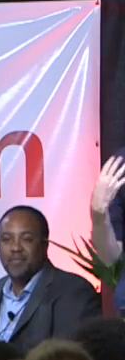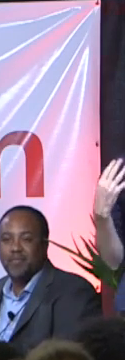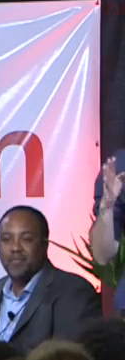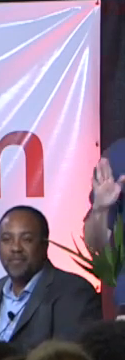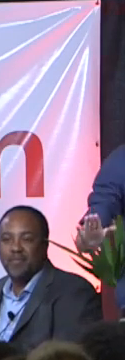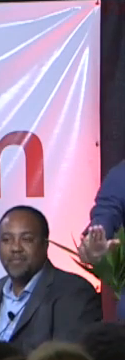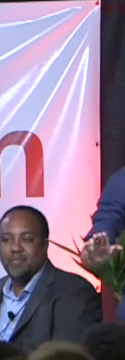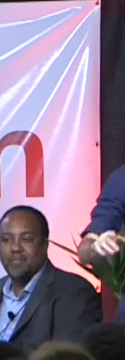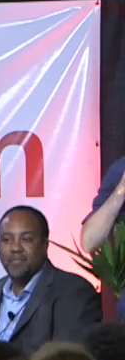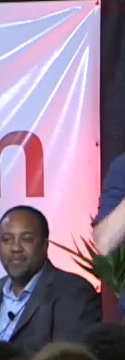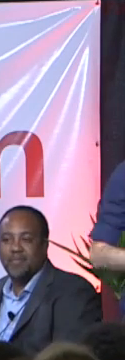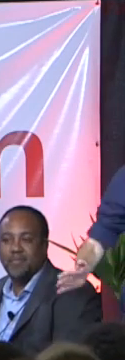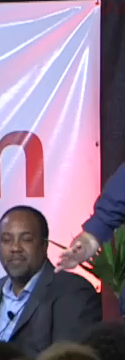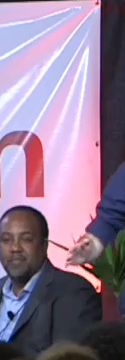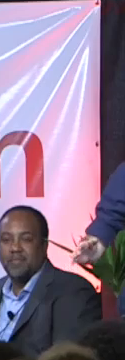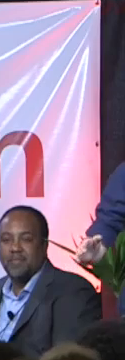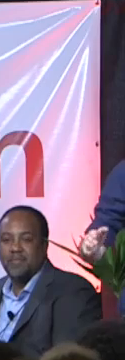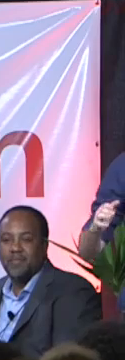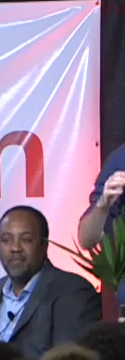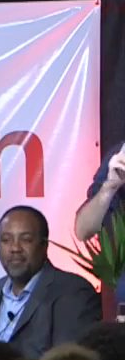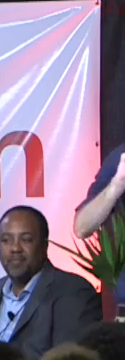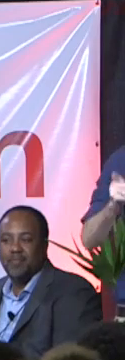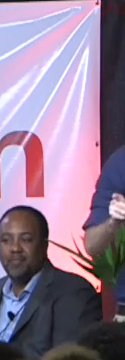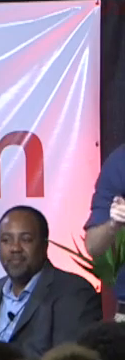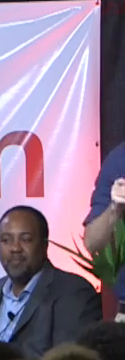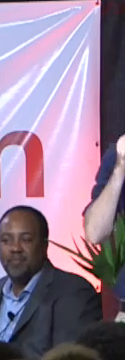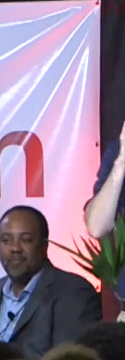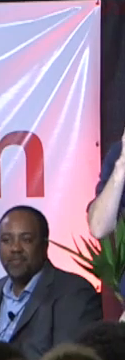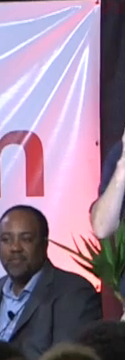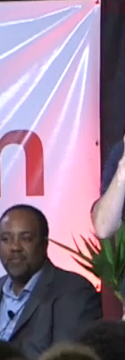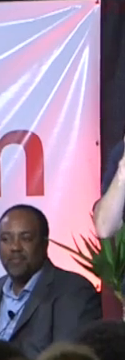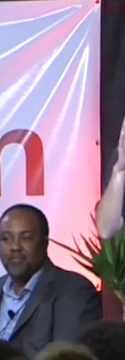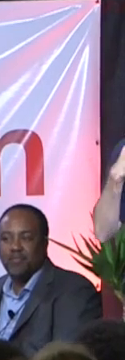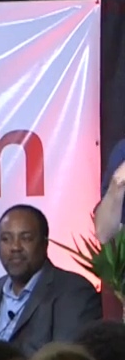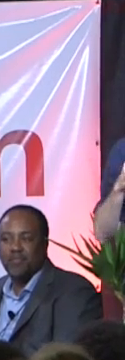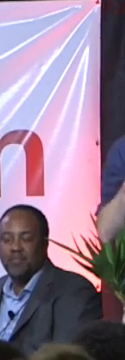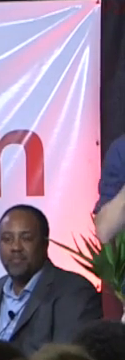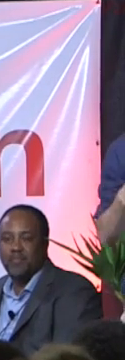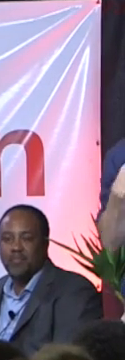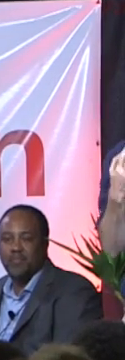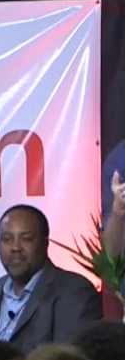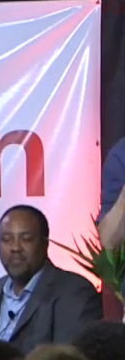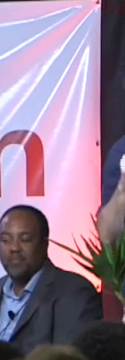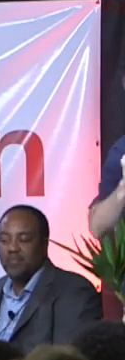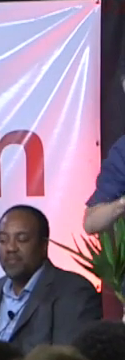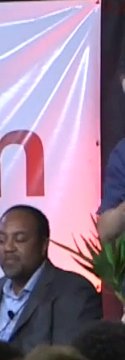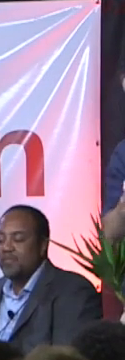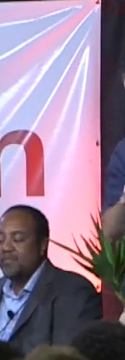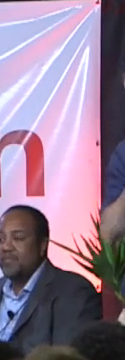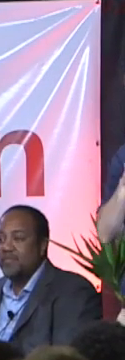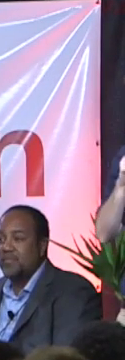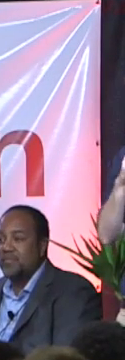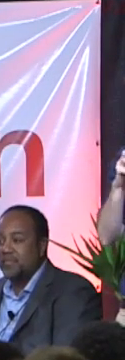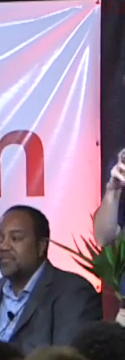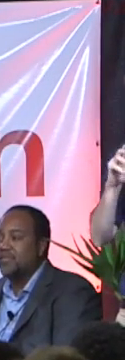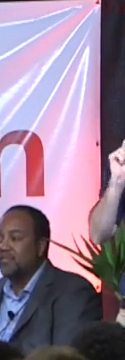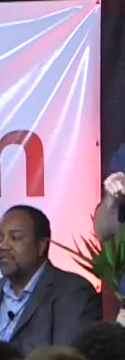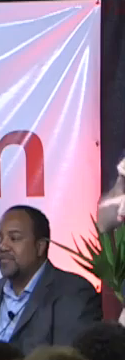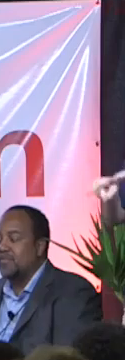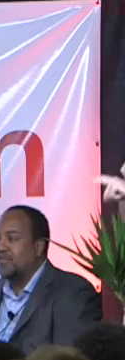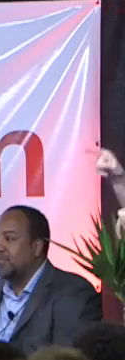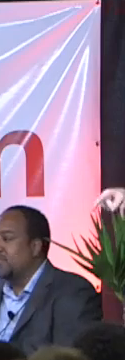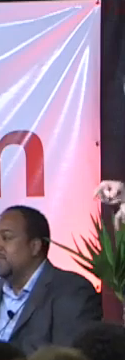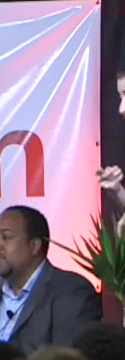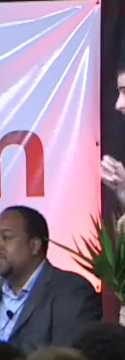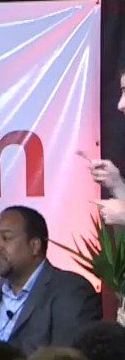Here's the plan. In a second, we're gonna have people from the audience and potentially people from Twitter ask questions.